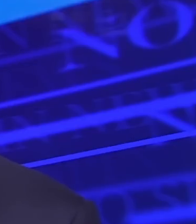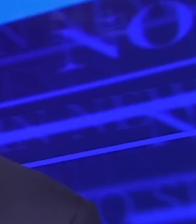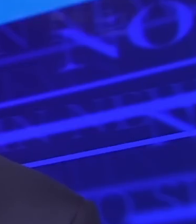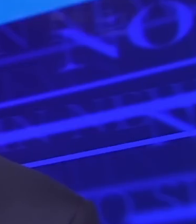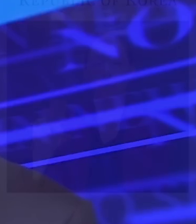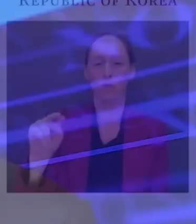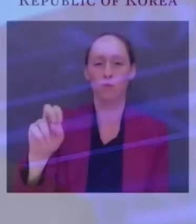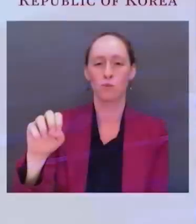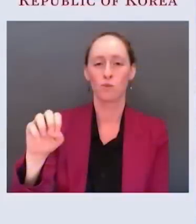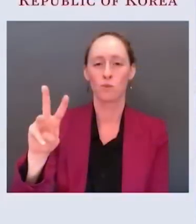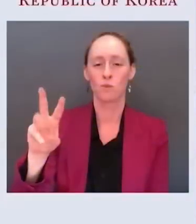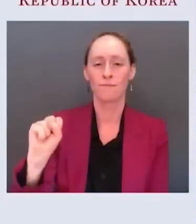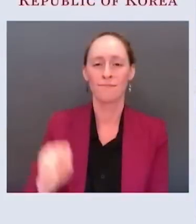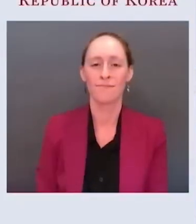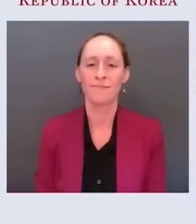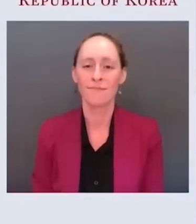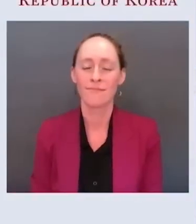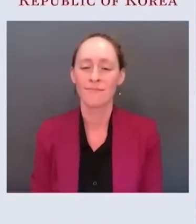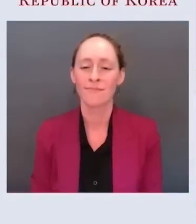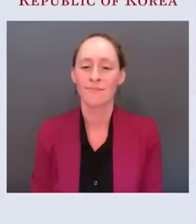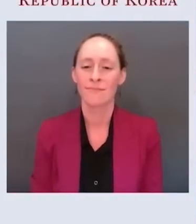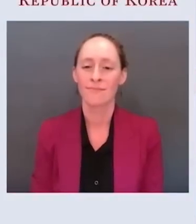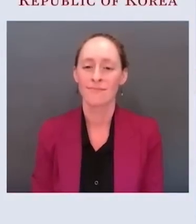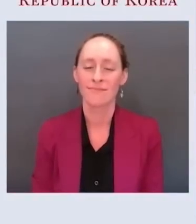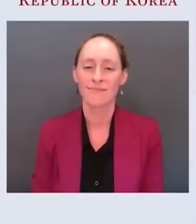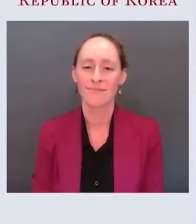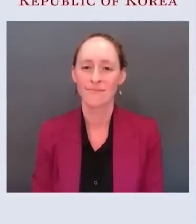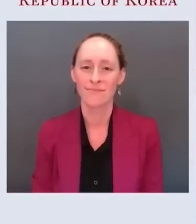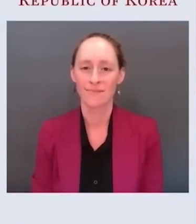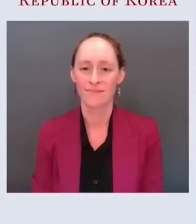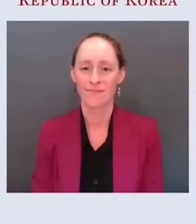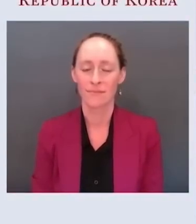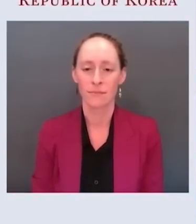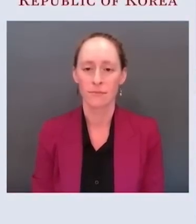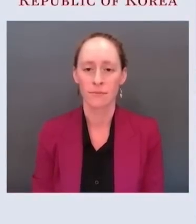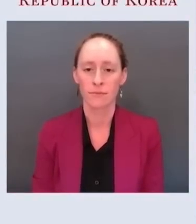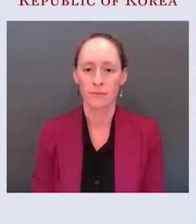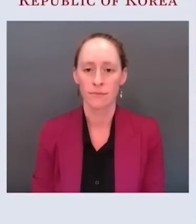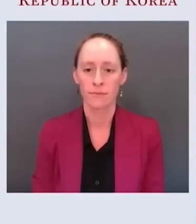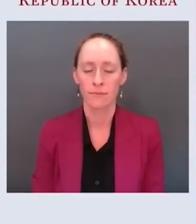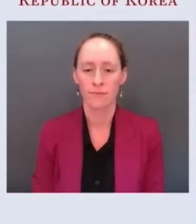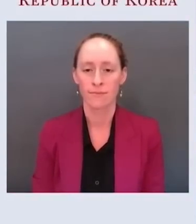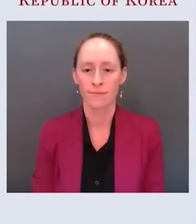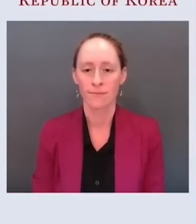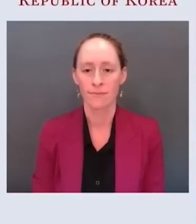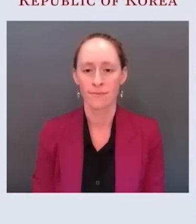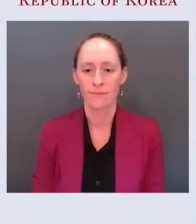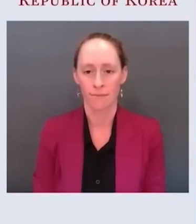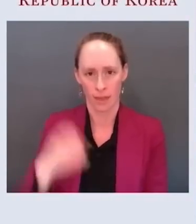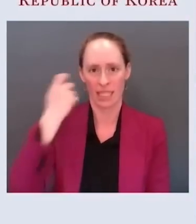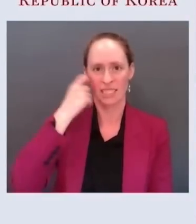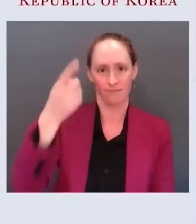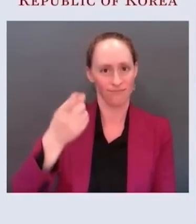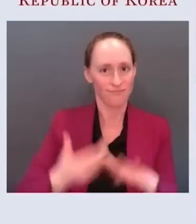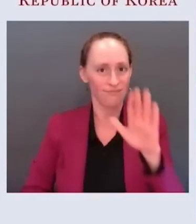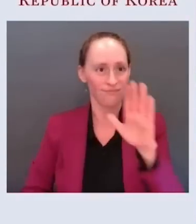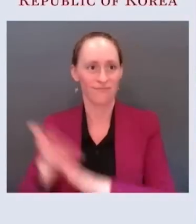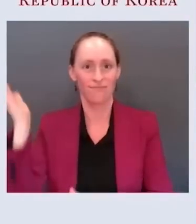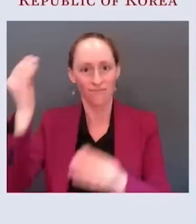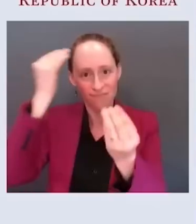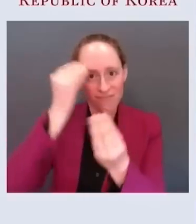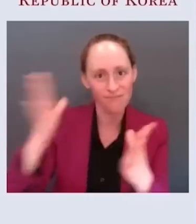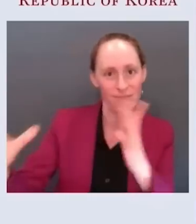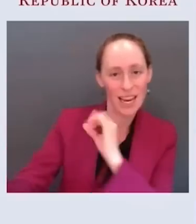Americans. Go. You recently launched your reelection campaign. You've said questions about your age are legitimate, and your response is